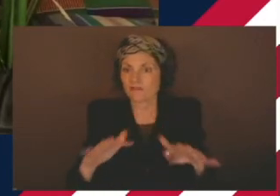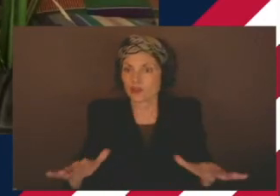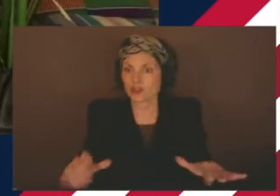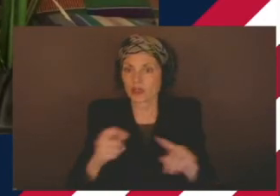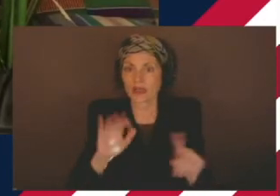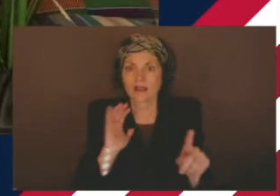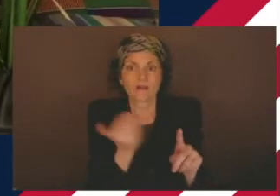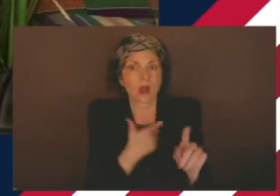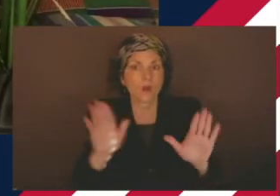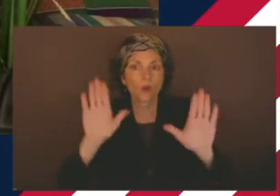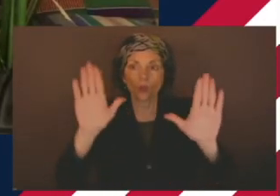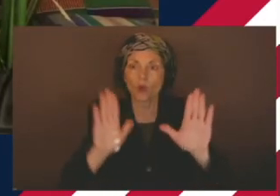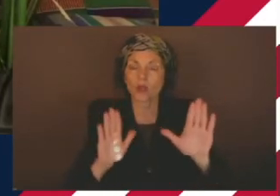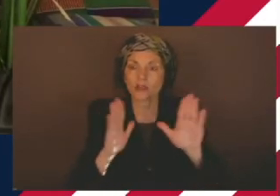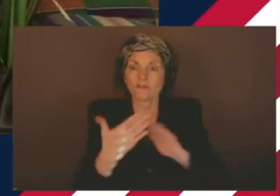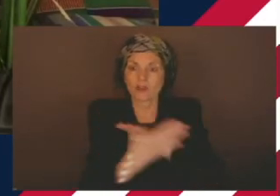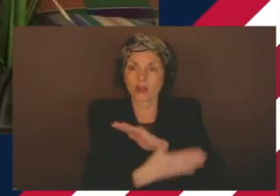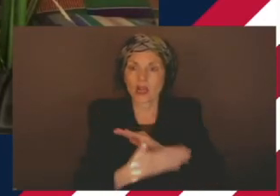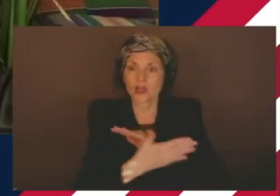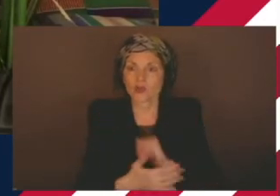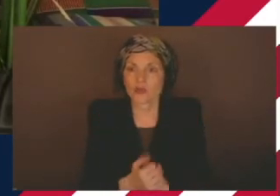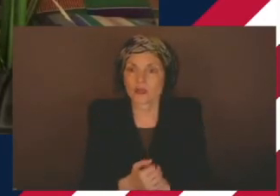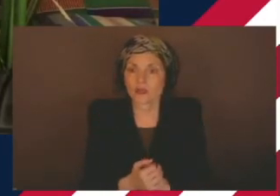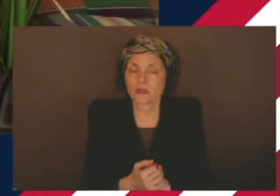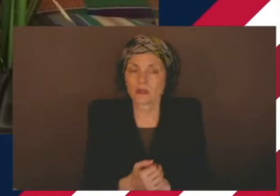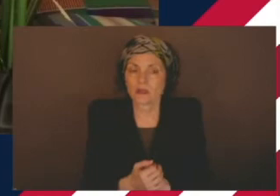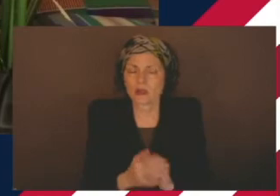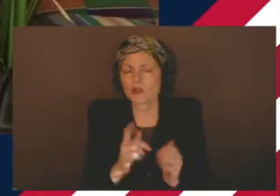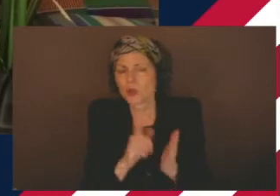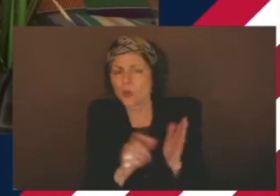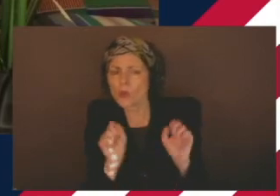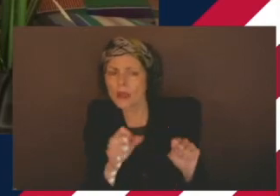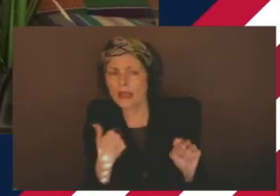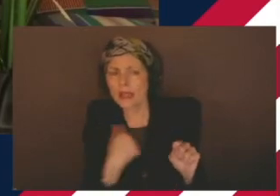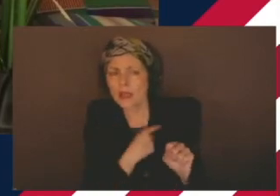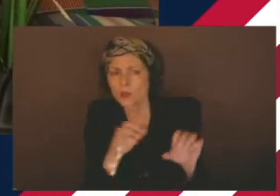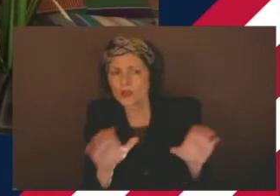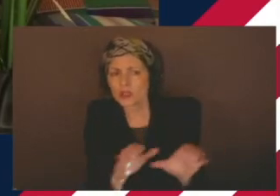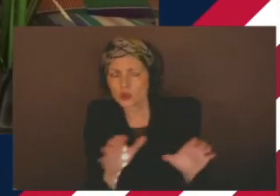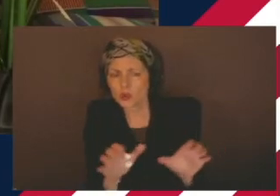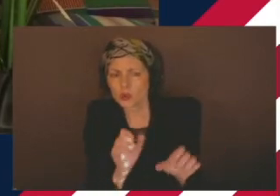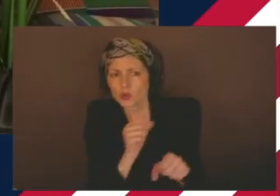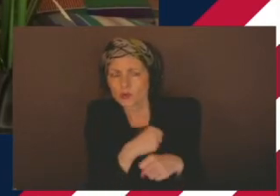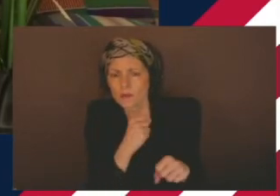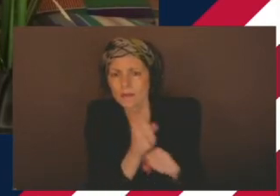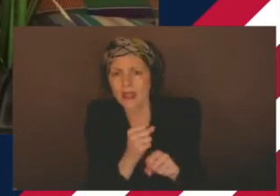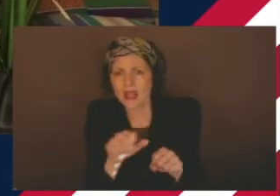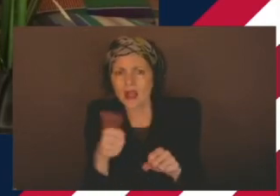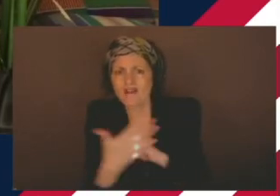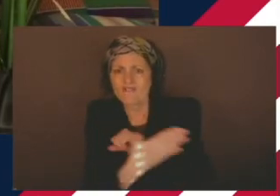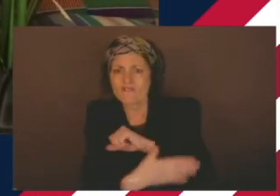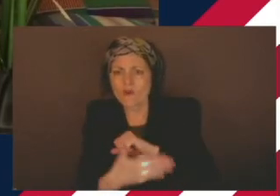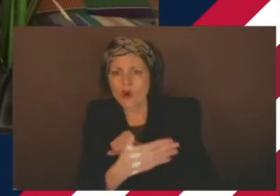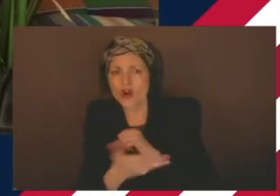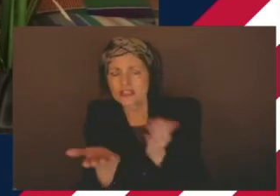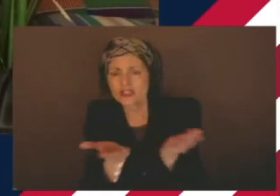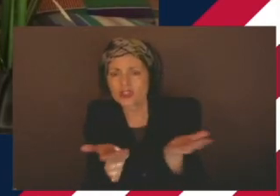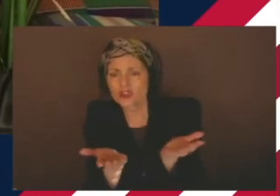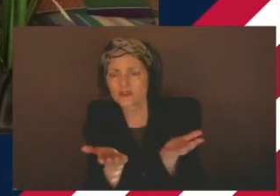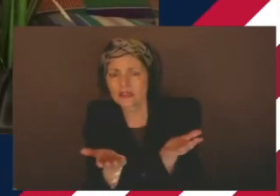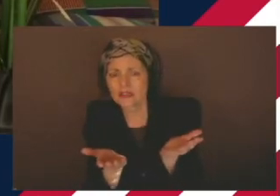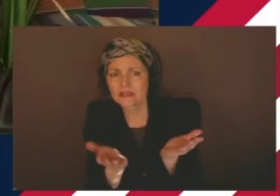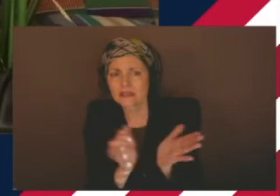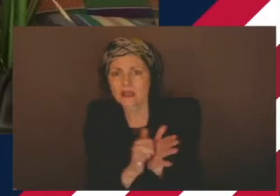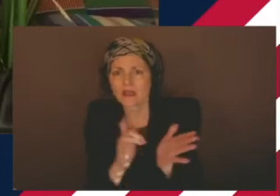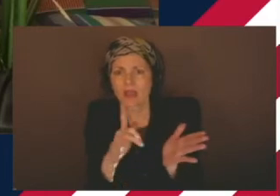so what is it that we can do to create a foreign service that looks like America throughout the world? I remember